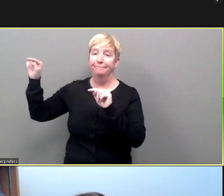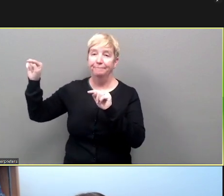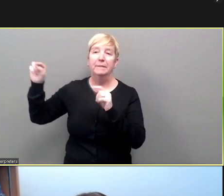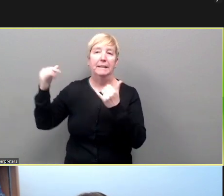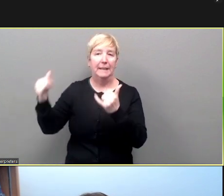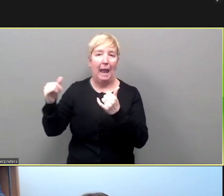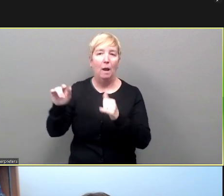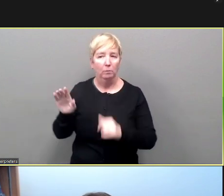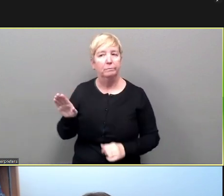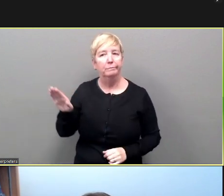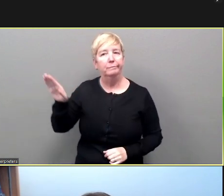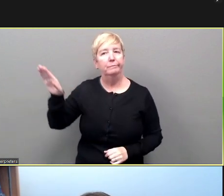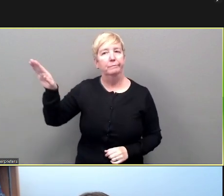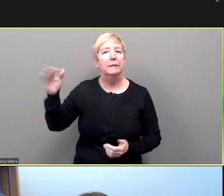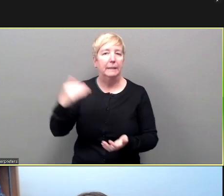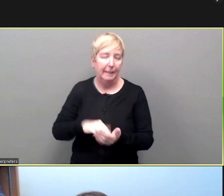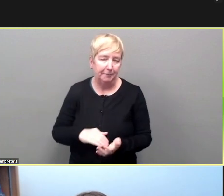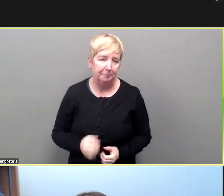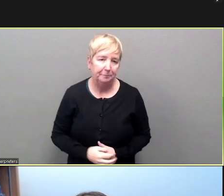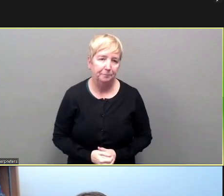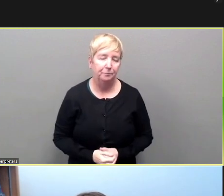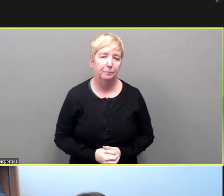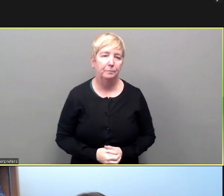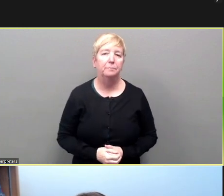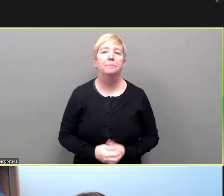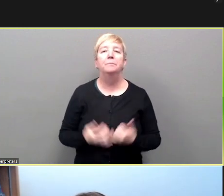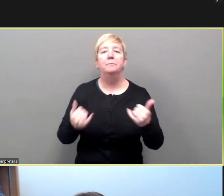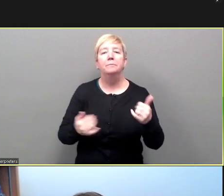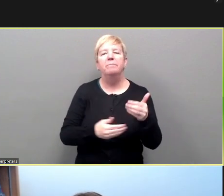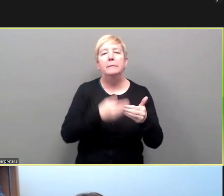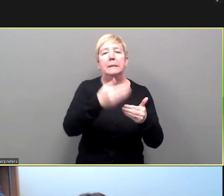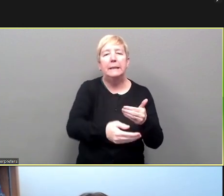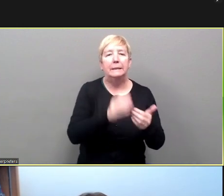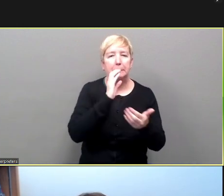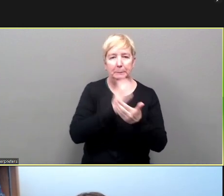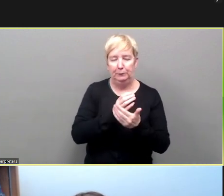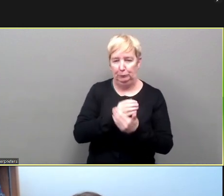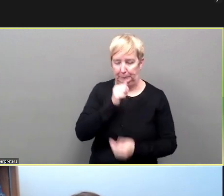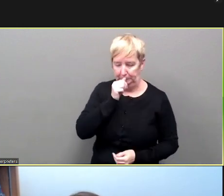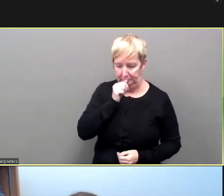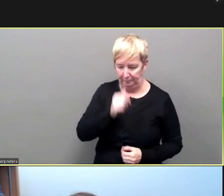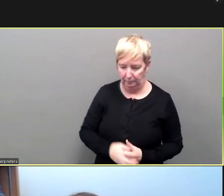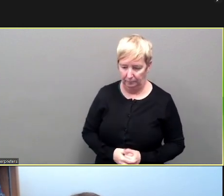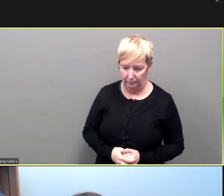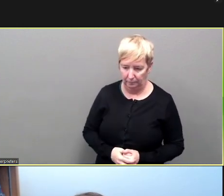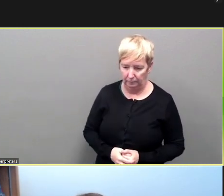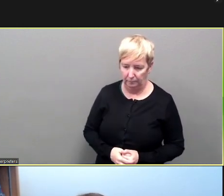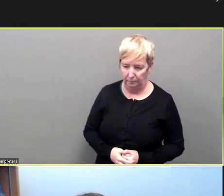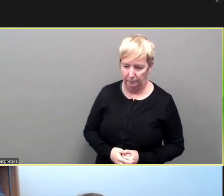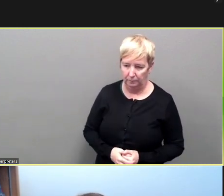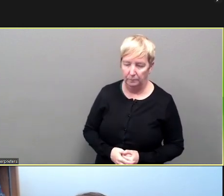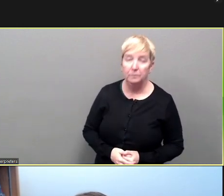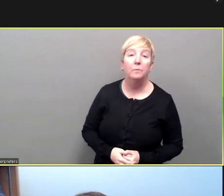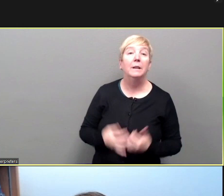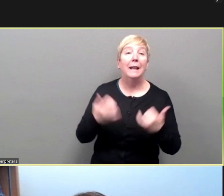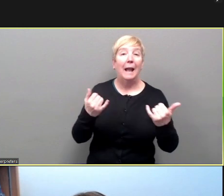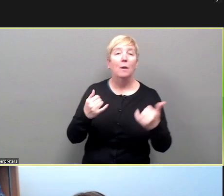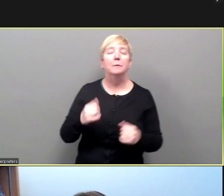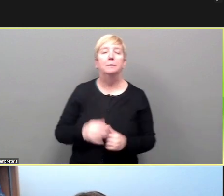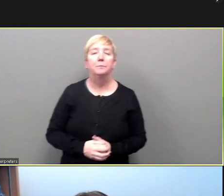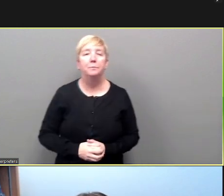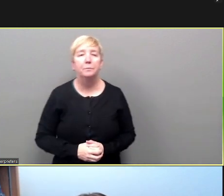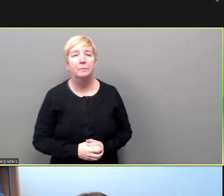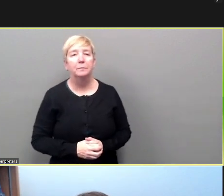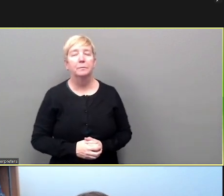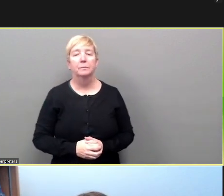currently increasing. Let's go ahead and go to the next slide. So from a national update, we're going to